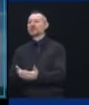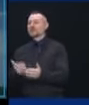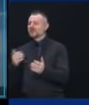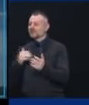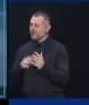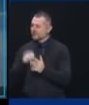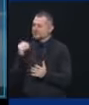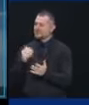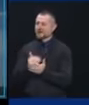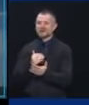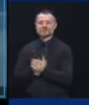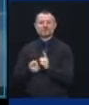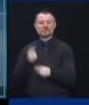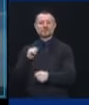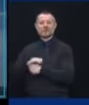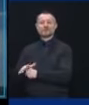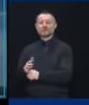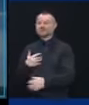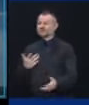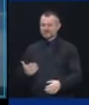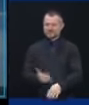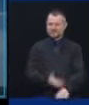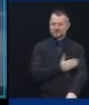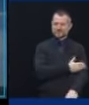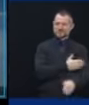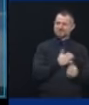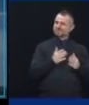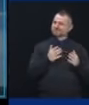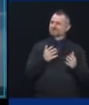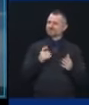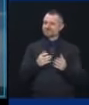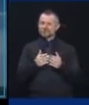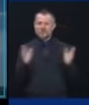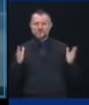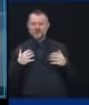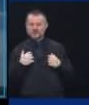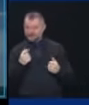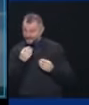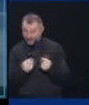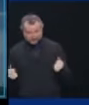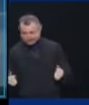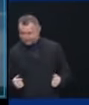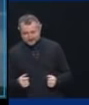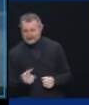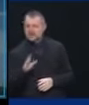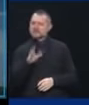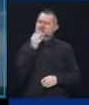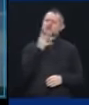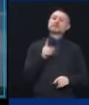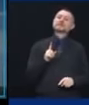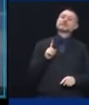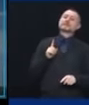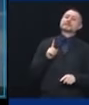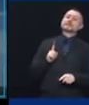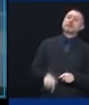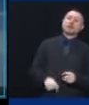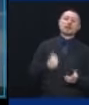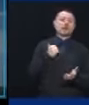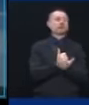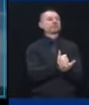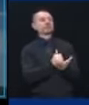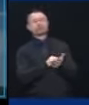public safety, because we're not bringing back New York without public safety, and then legalizing